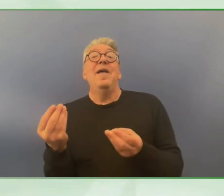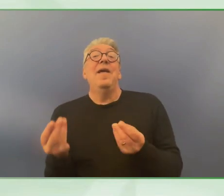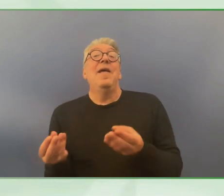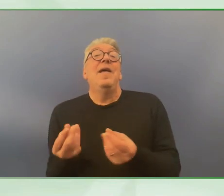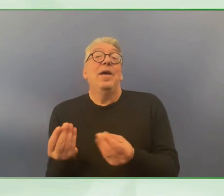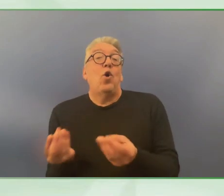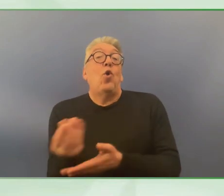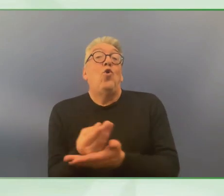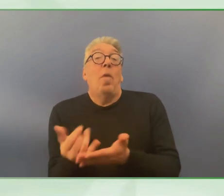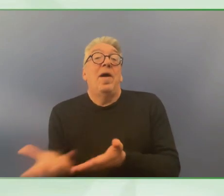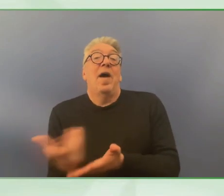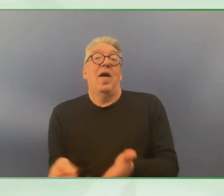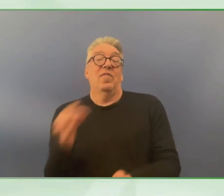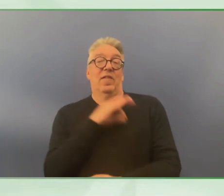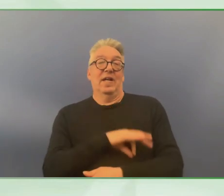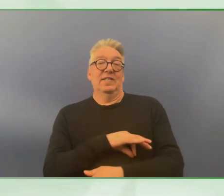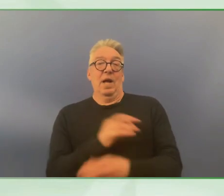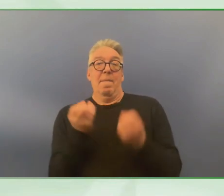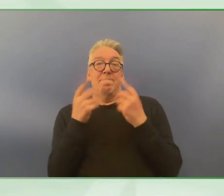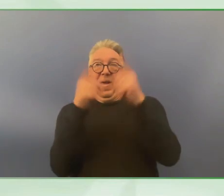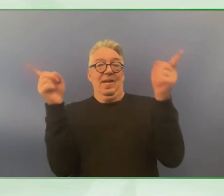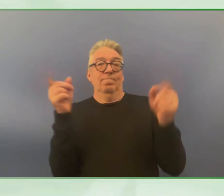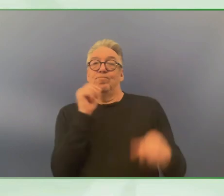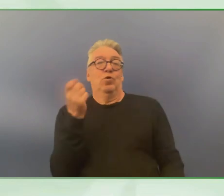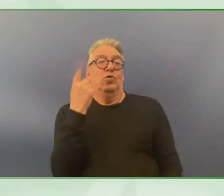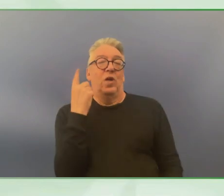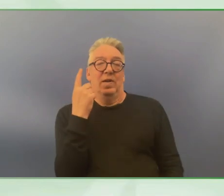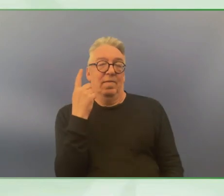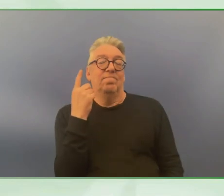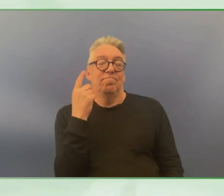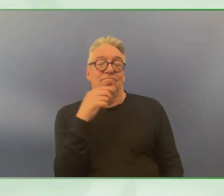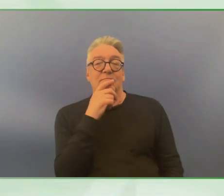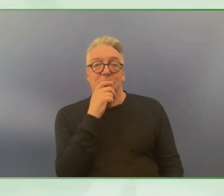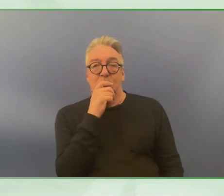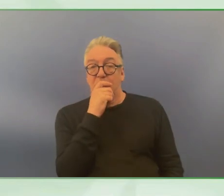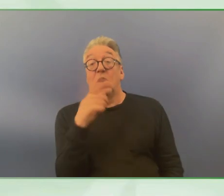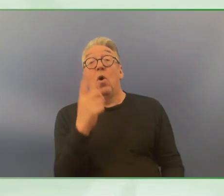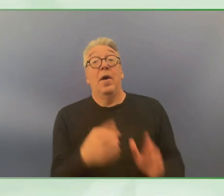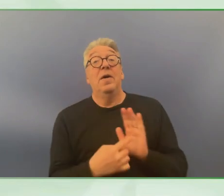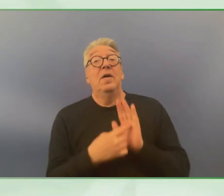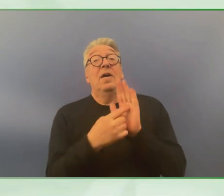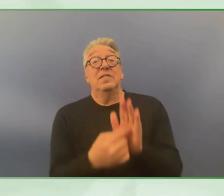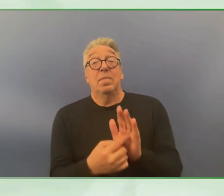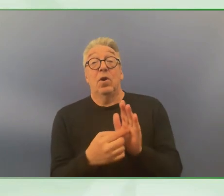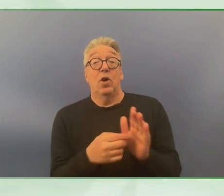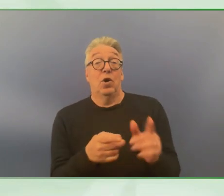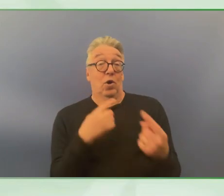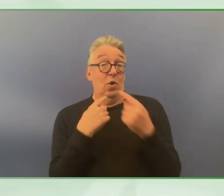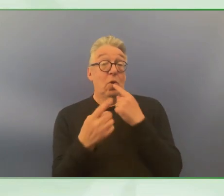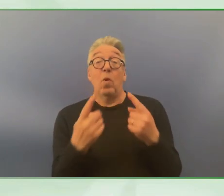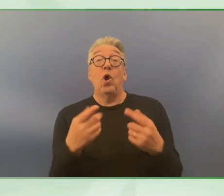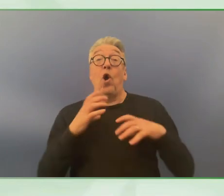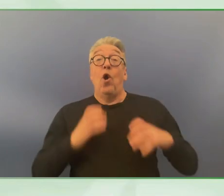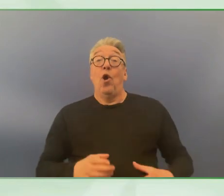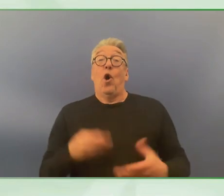not. Many people do not understand why this should be like that. And for one example here is when you talk about your customer base or about accessibility, I